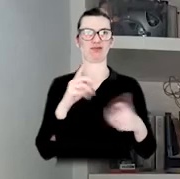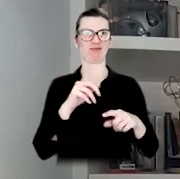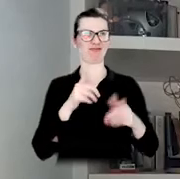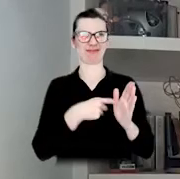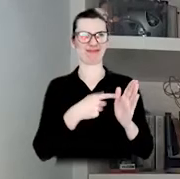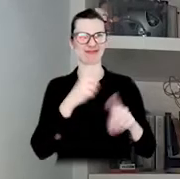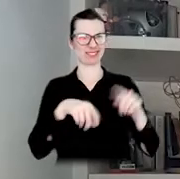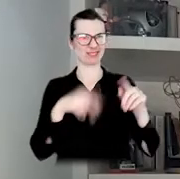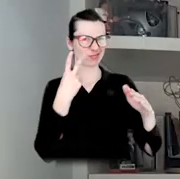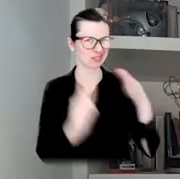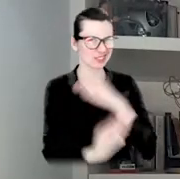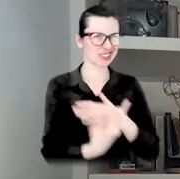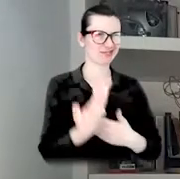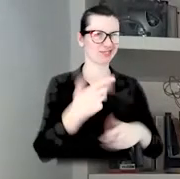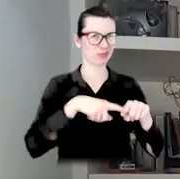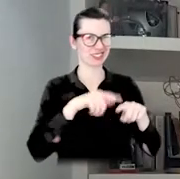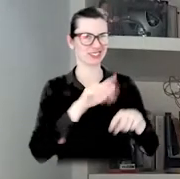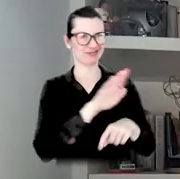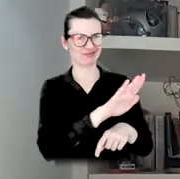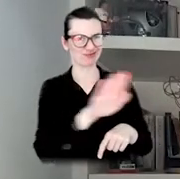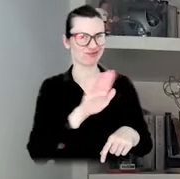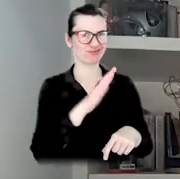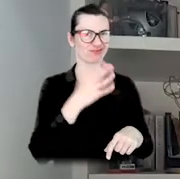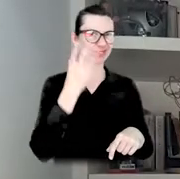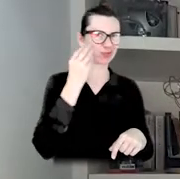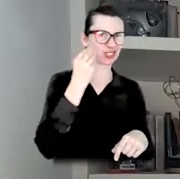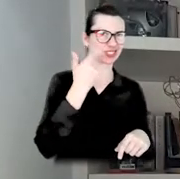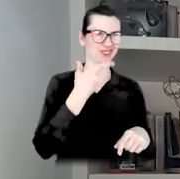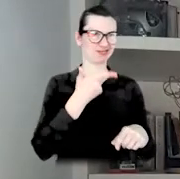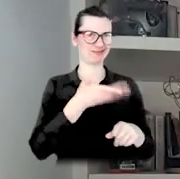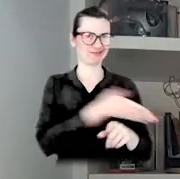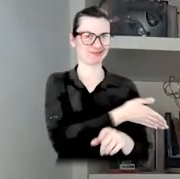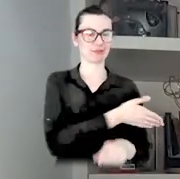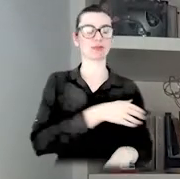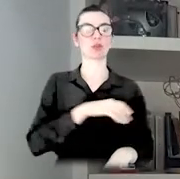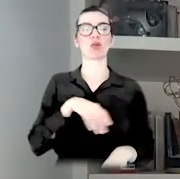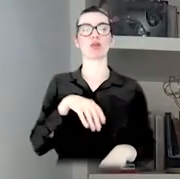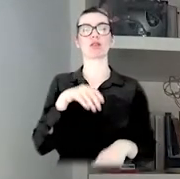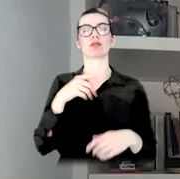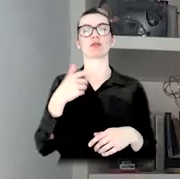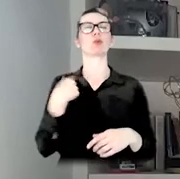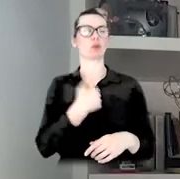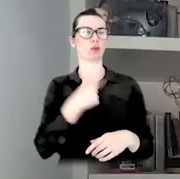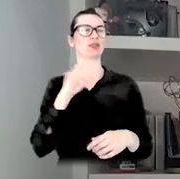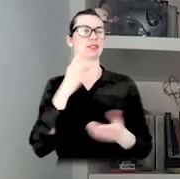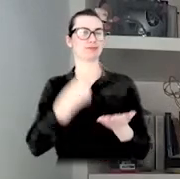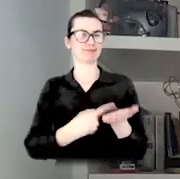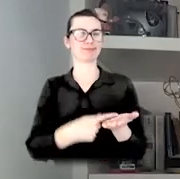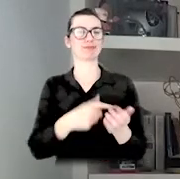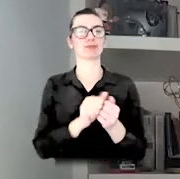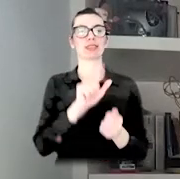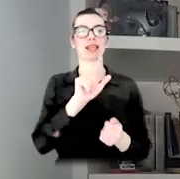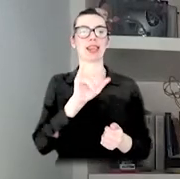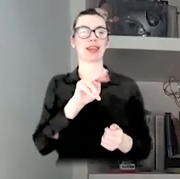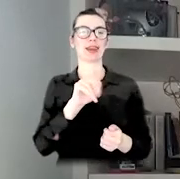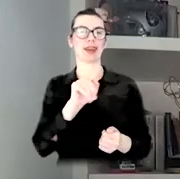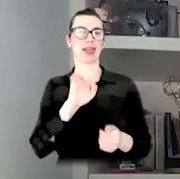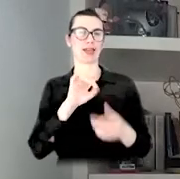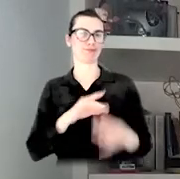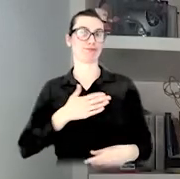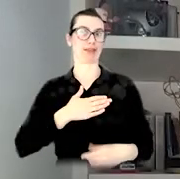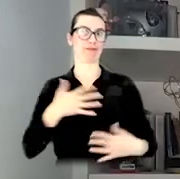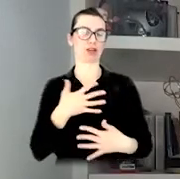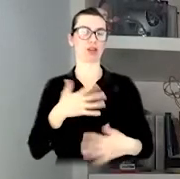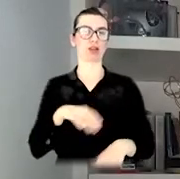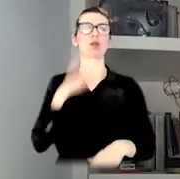previous owners. So Lynette, we touched on this a little bit about my fear, and Shirley, I'm going to start with you actually. You know, when